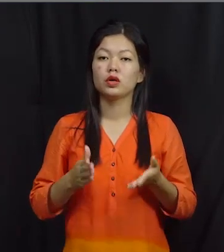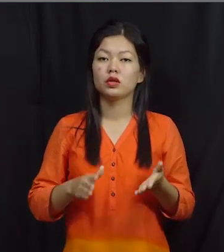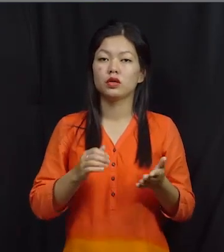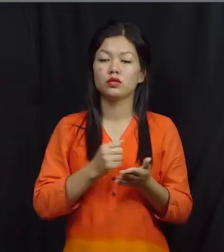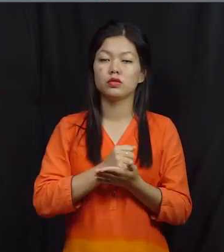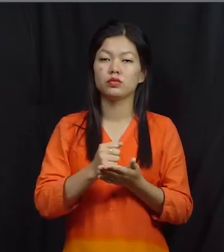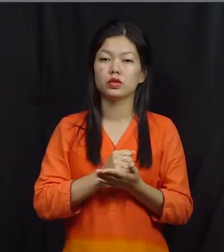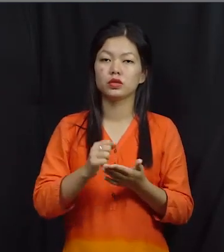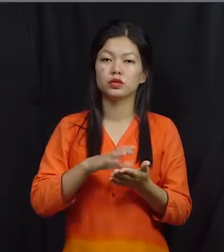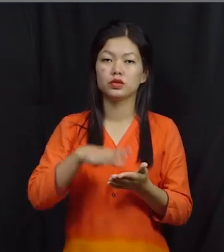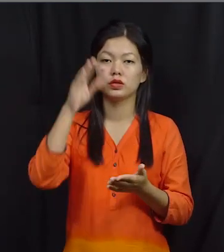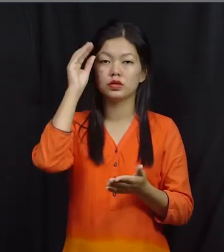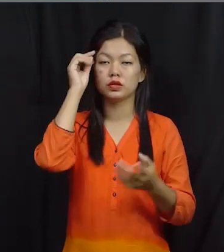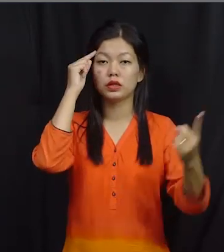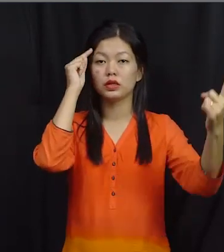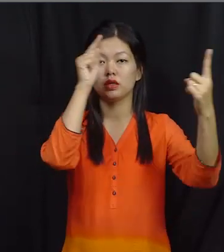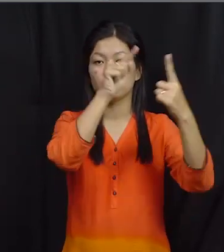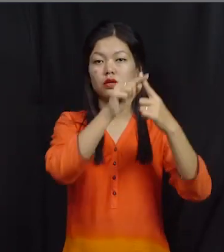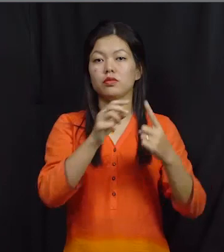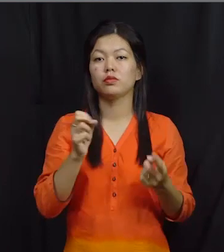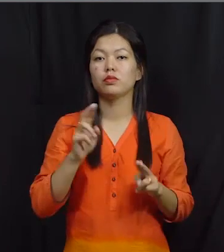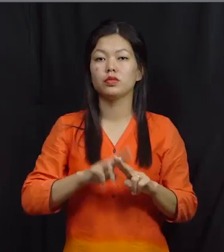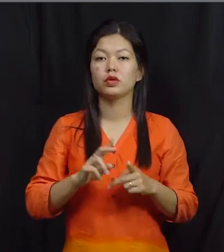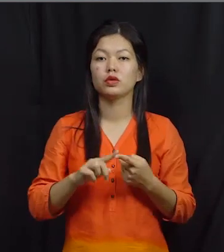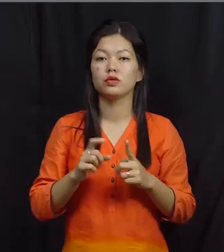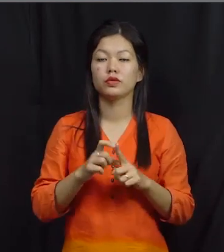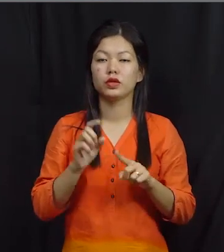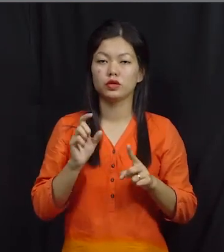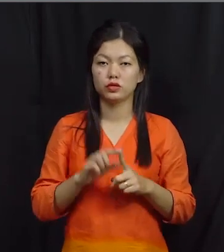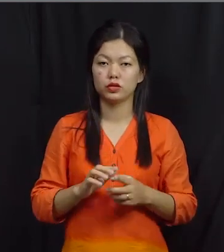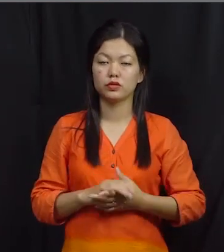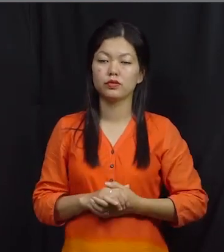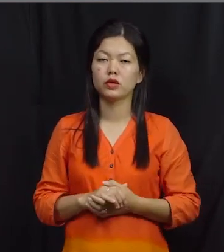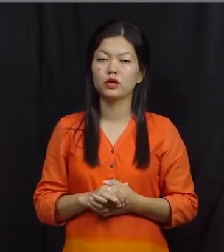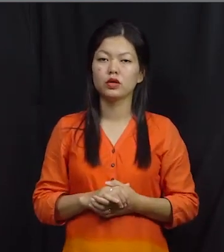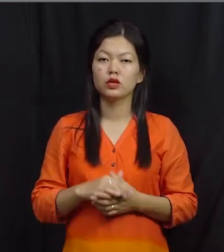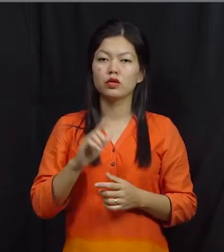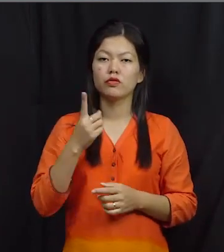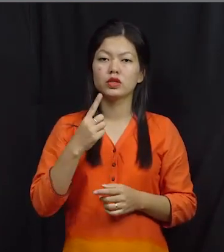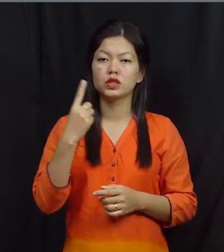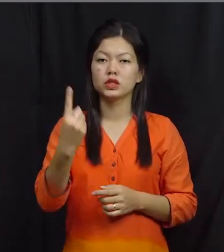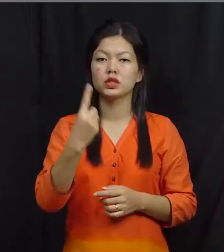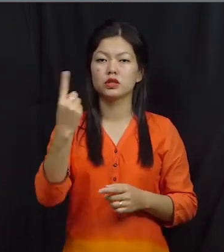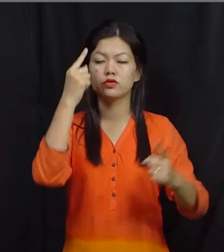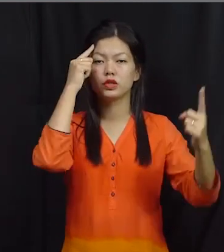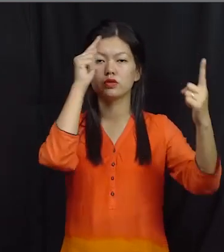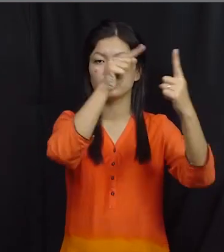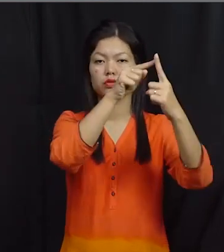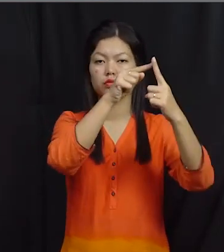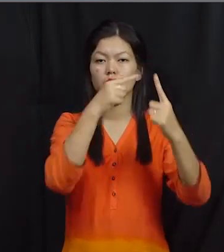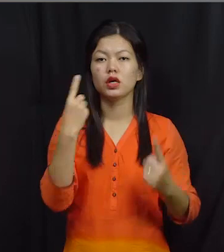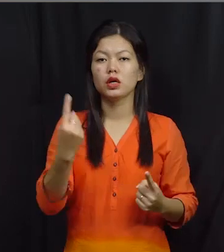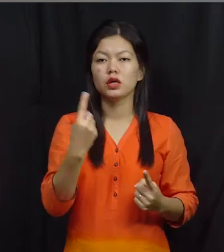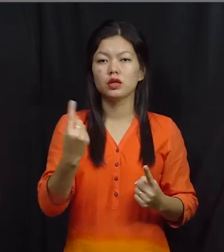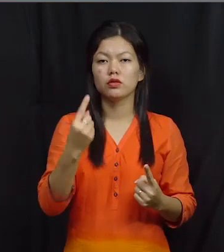are individual aim. So individual aim is to do with me as a person or you as a person. Why are